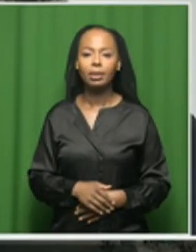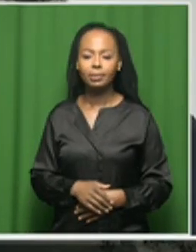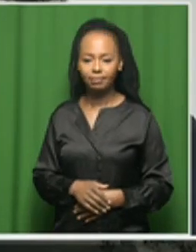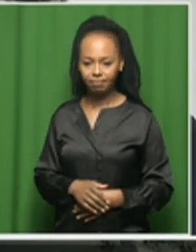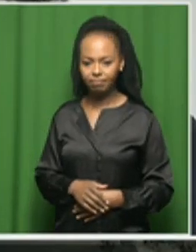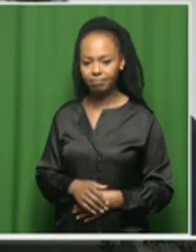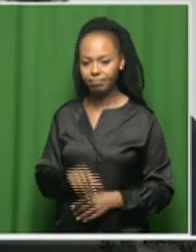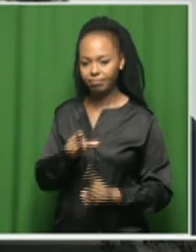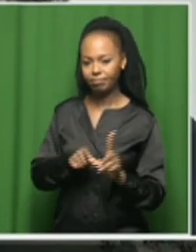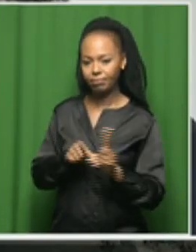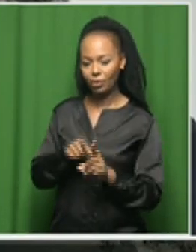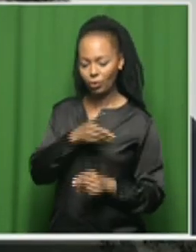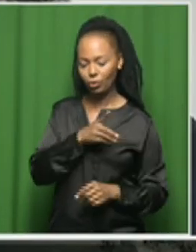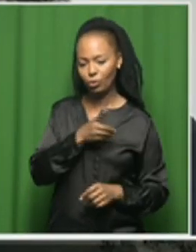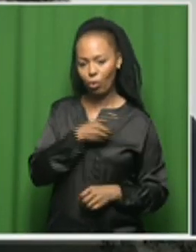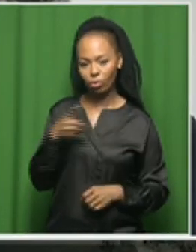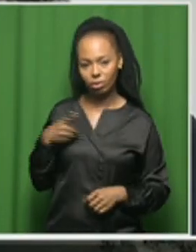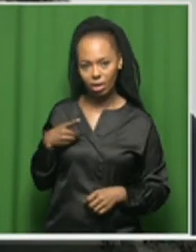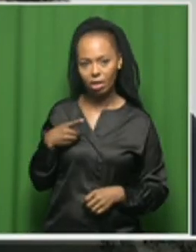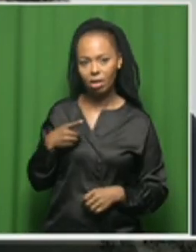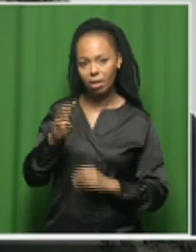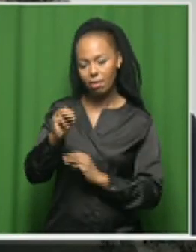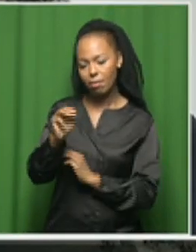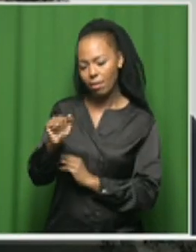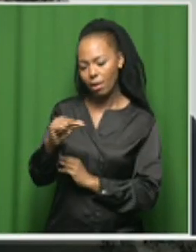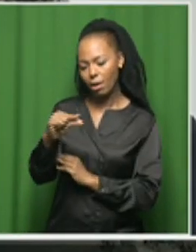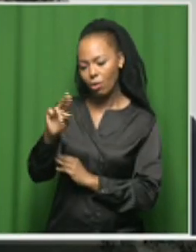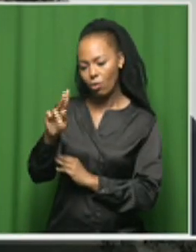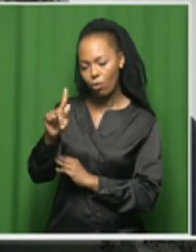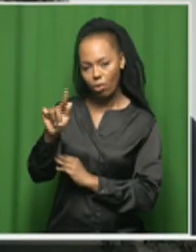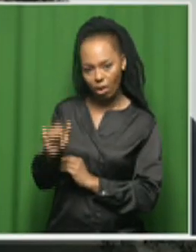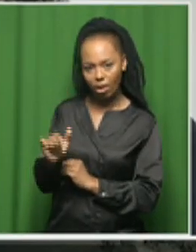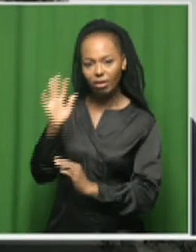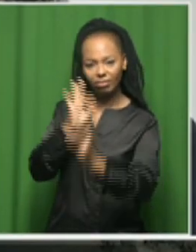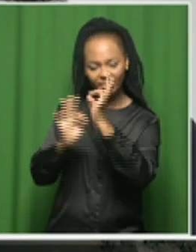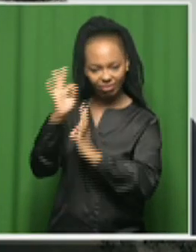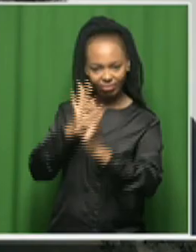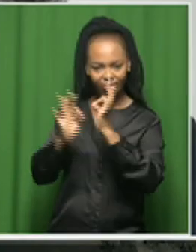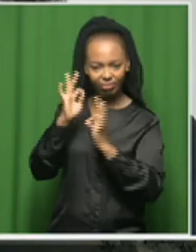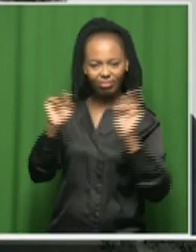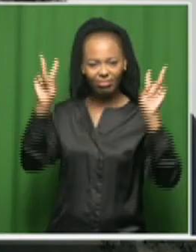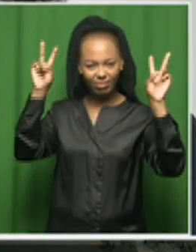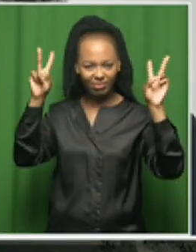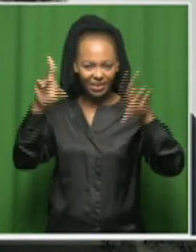Doctor Anelisiwe Magula, talking to us about gout. So it is